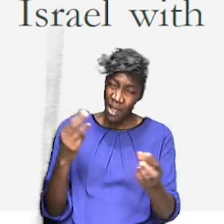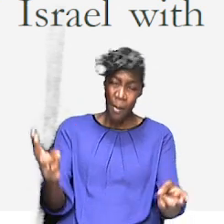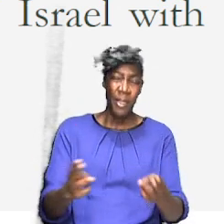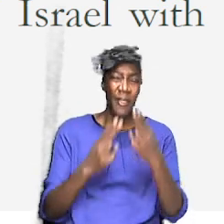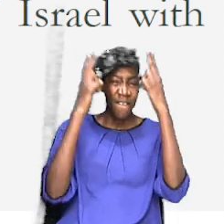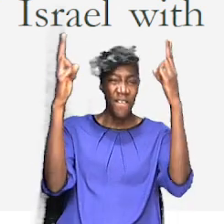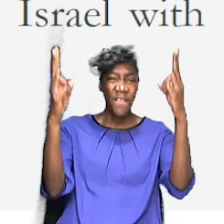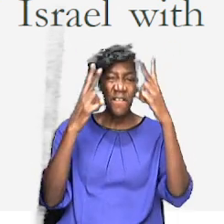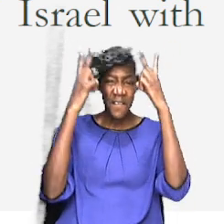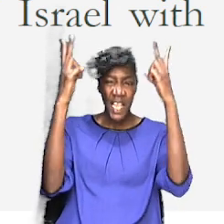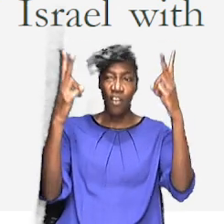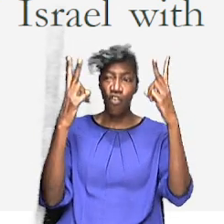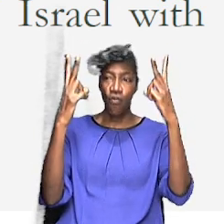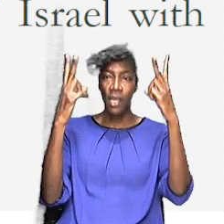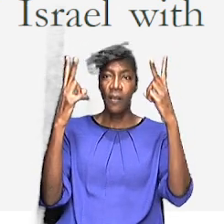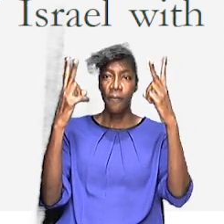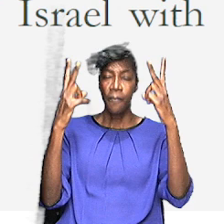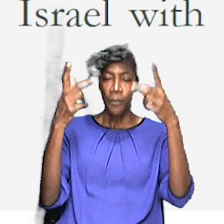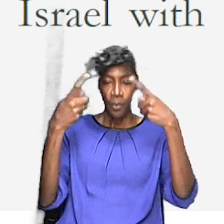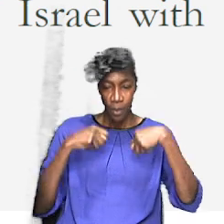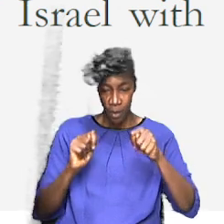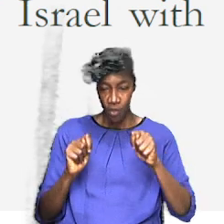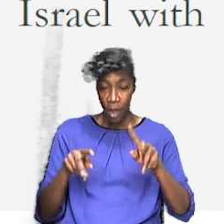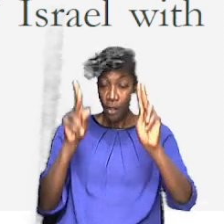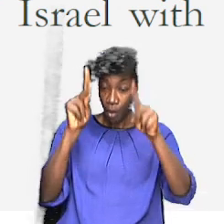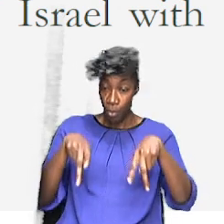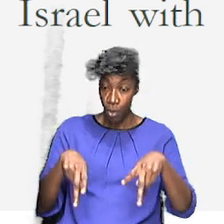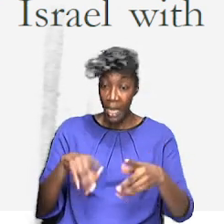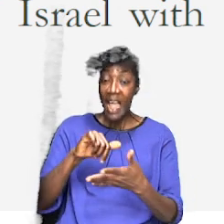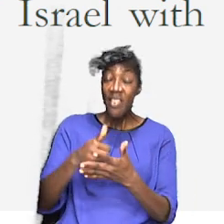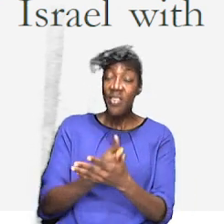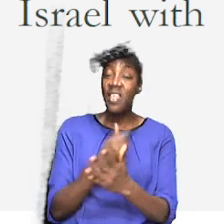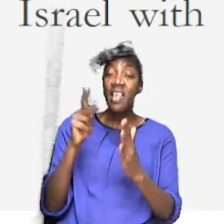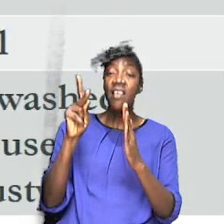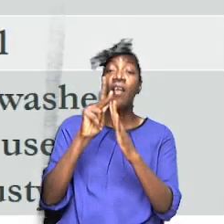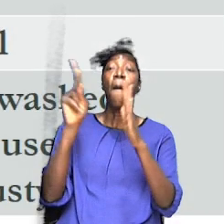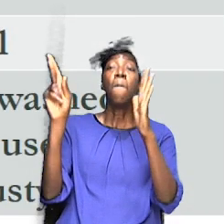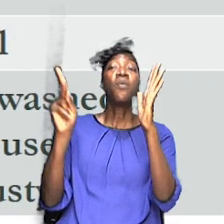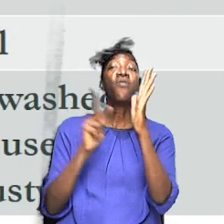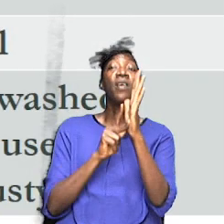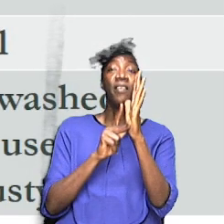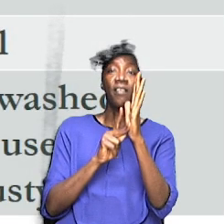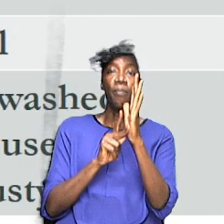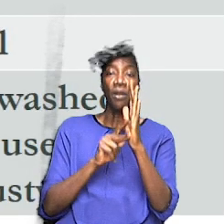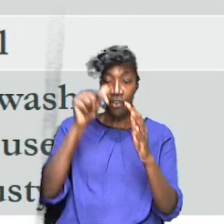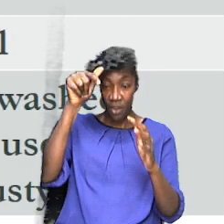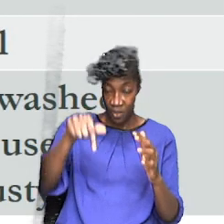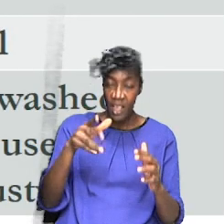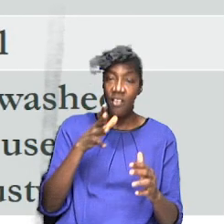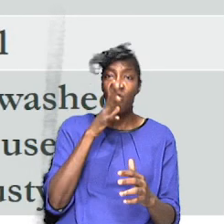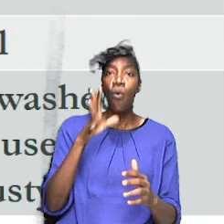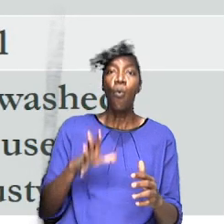victory. Now, let us try to apply these principles that we spoke about a while ago to this woman